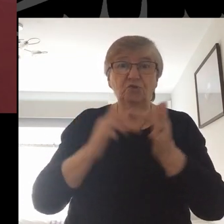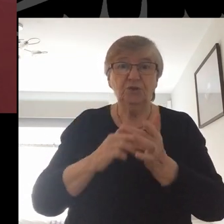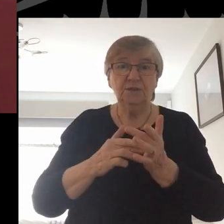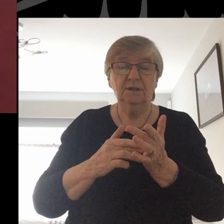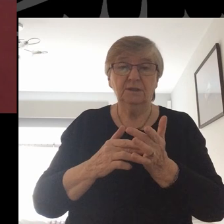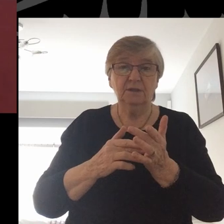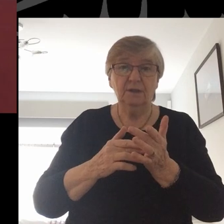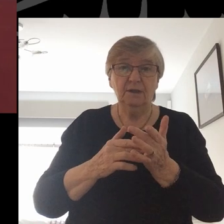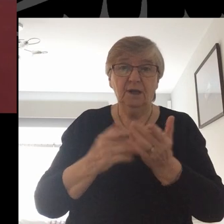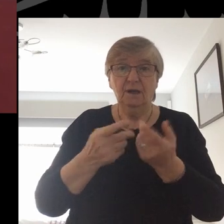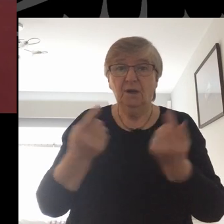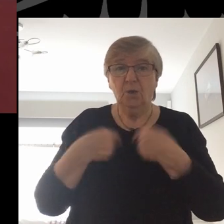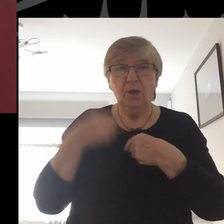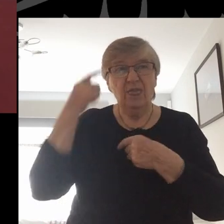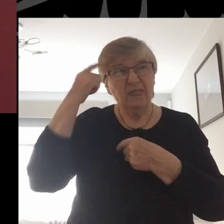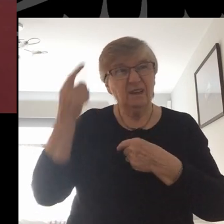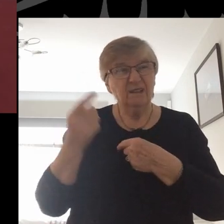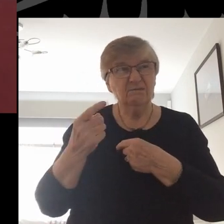we're calling into question.